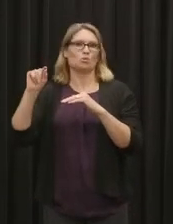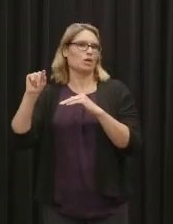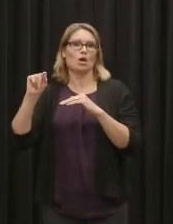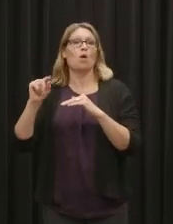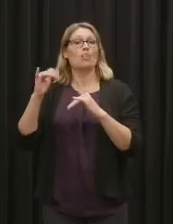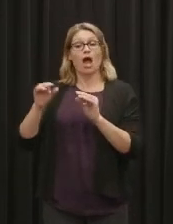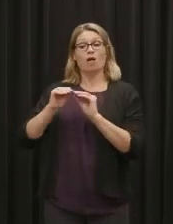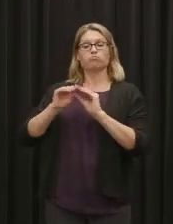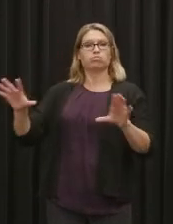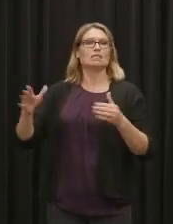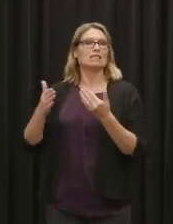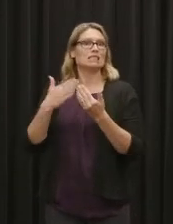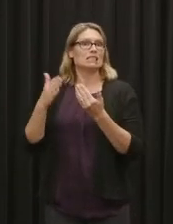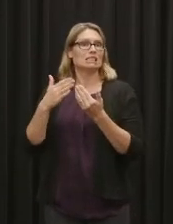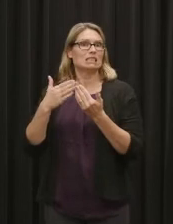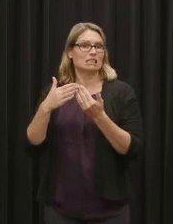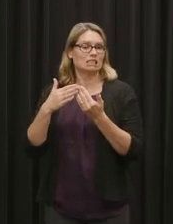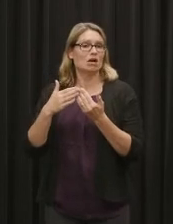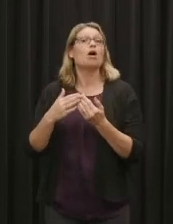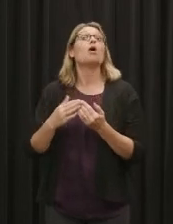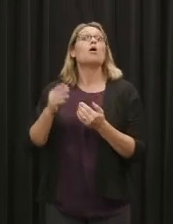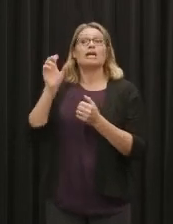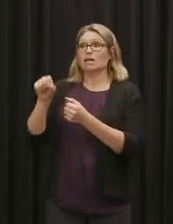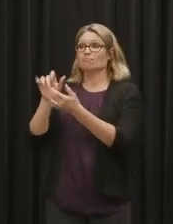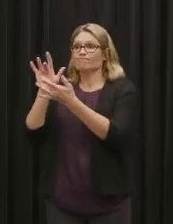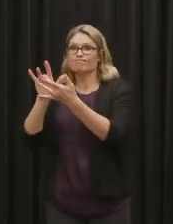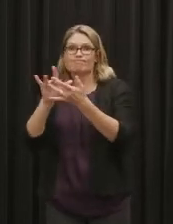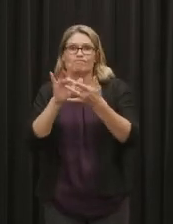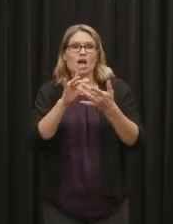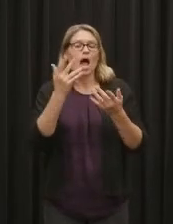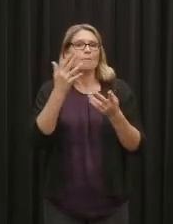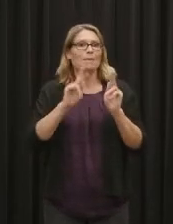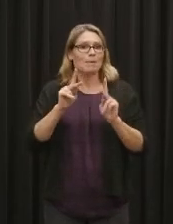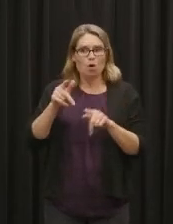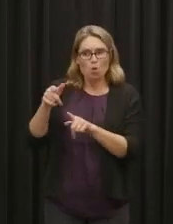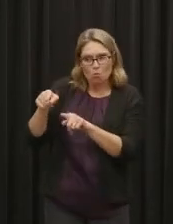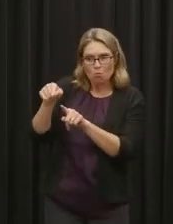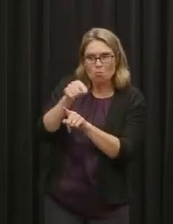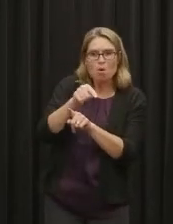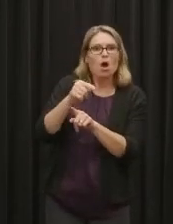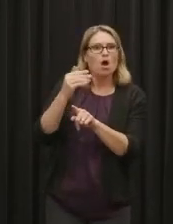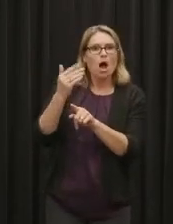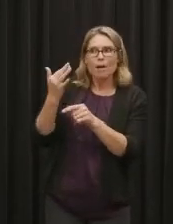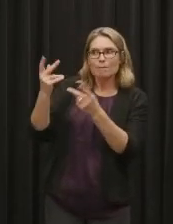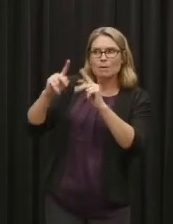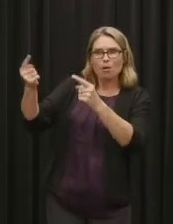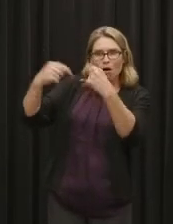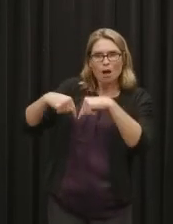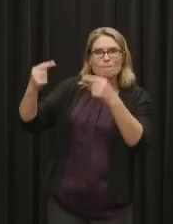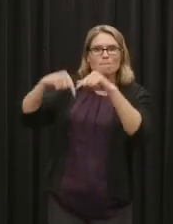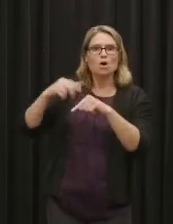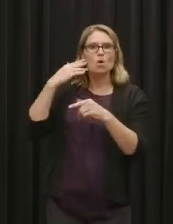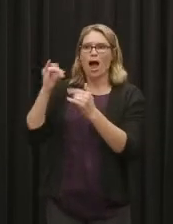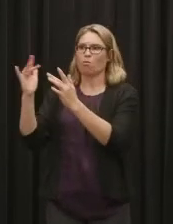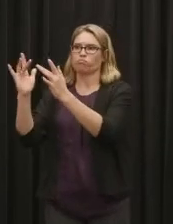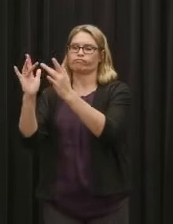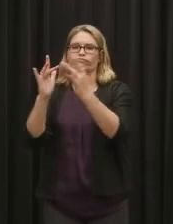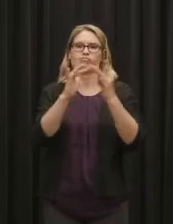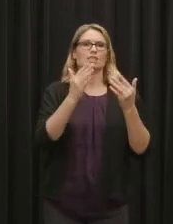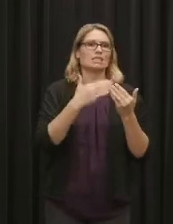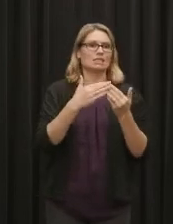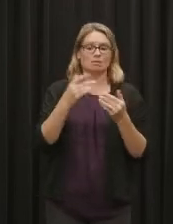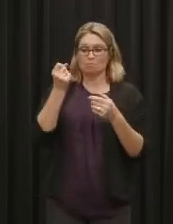easier to contact close contacts when outbreaks happen, and will help keep outbreaks short and small as small